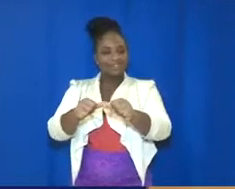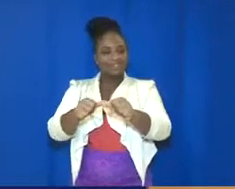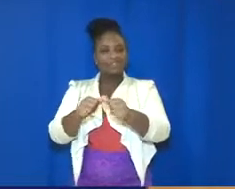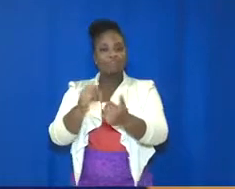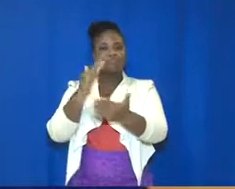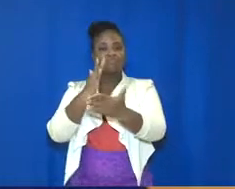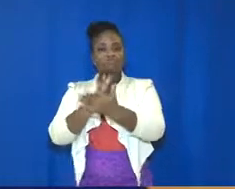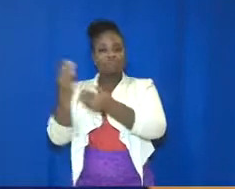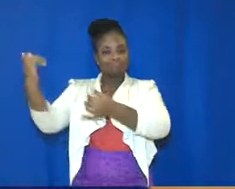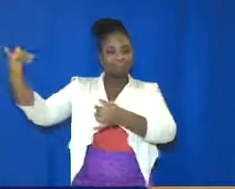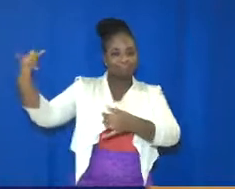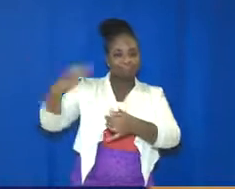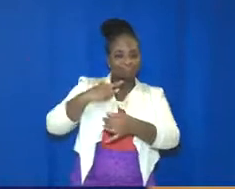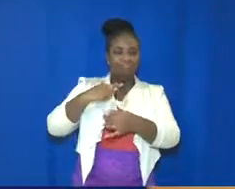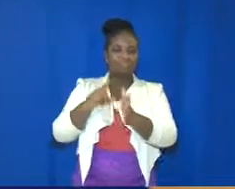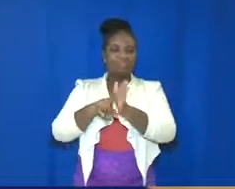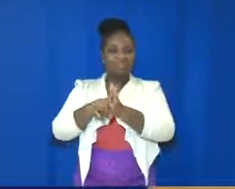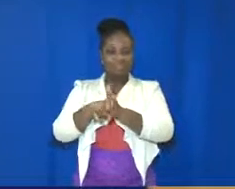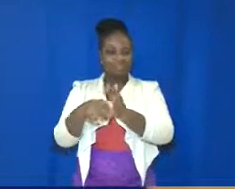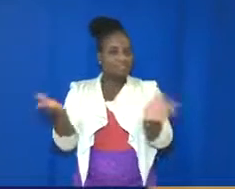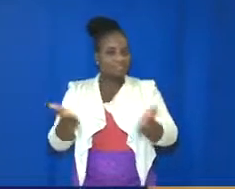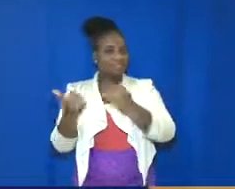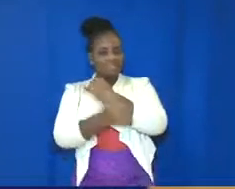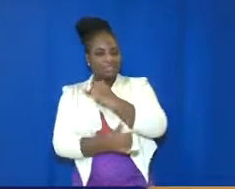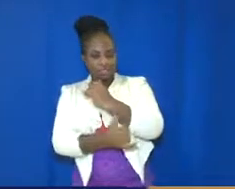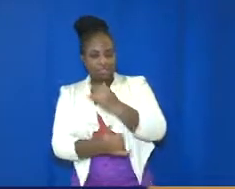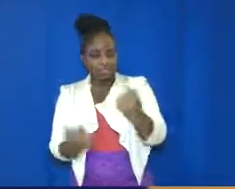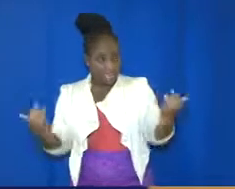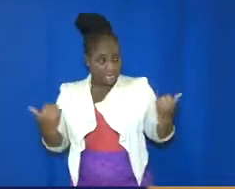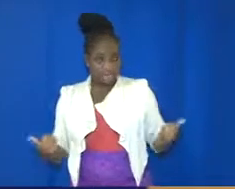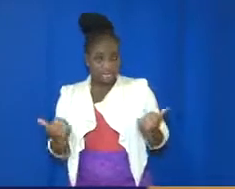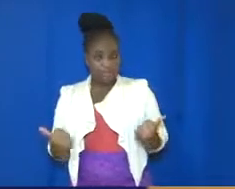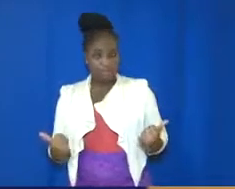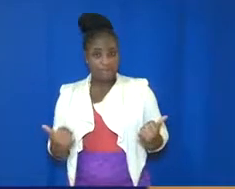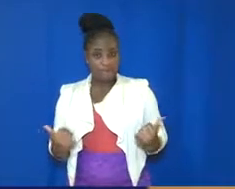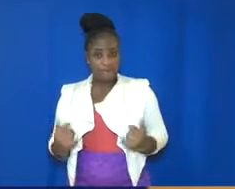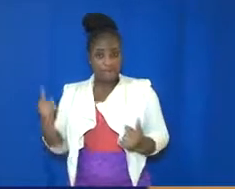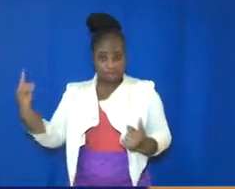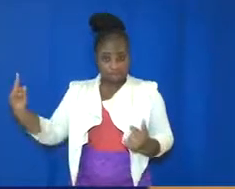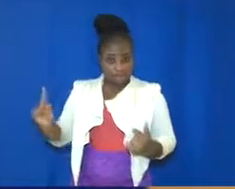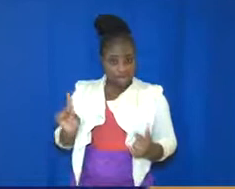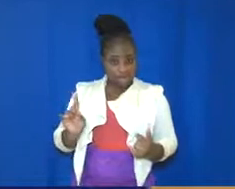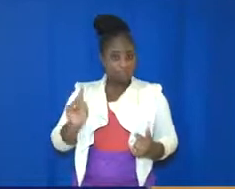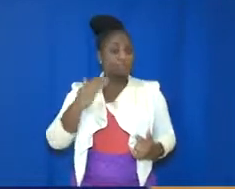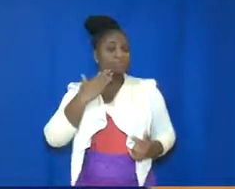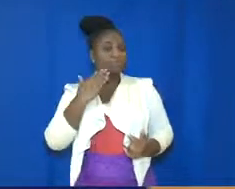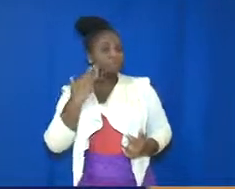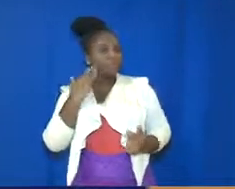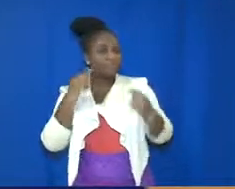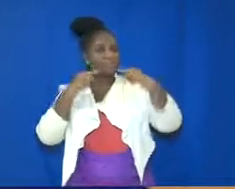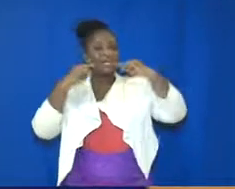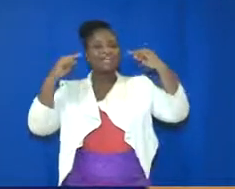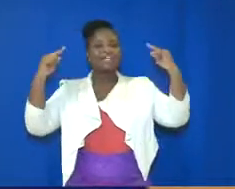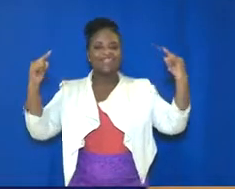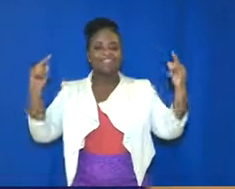continue halting the importation of the virus into our country. Tonight, I've come into your homes